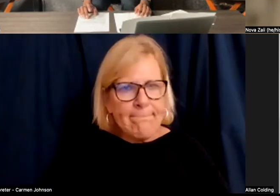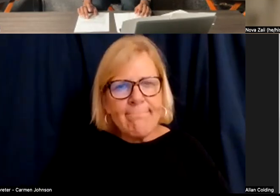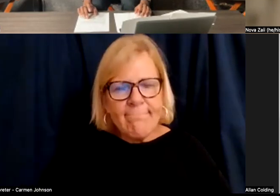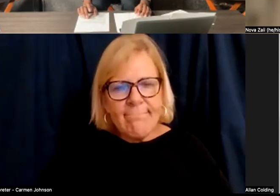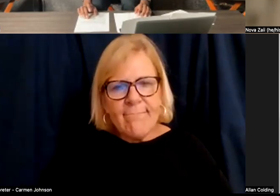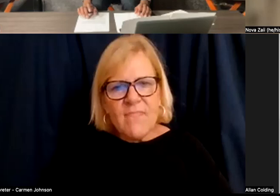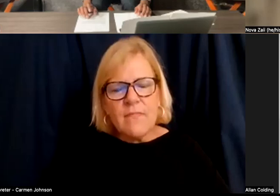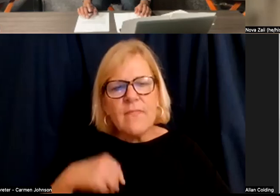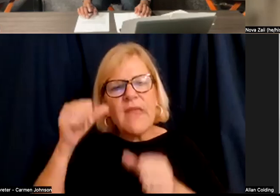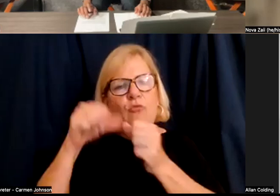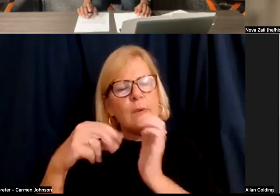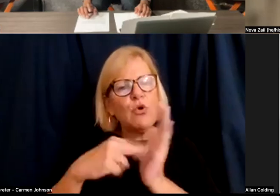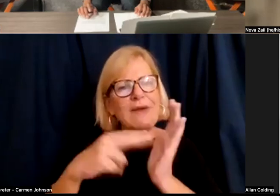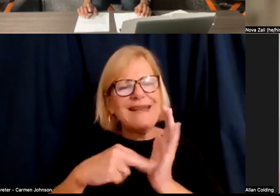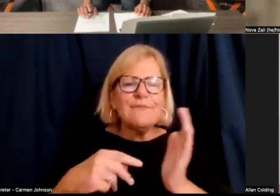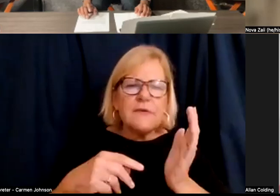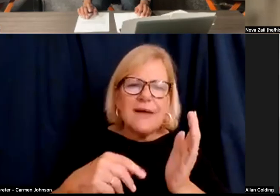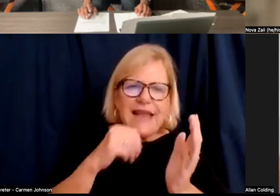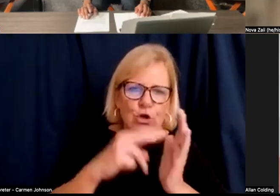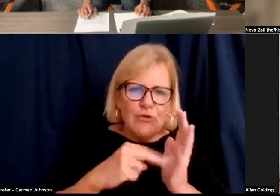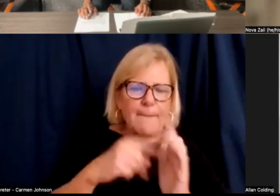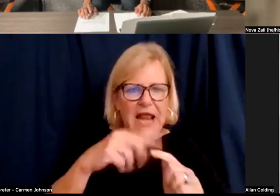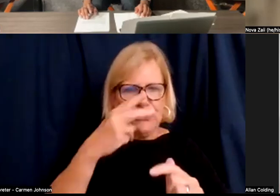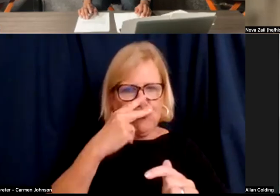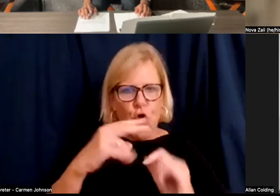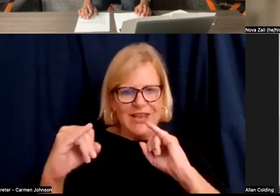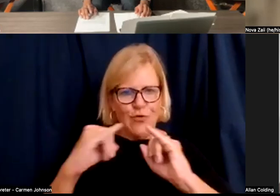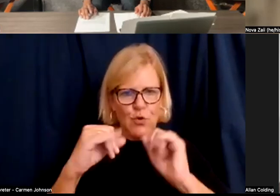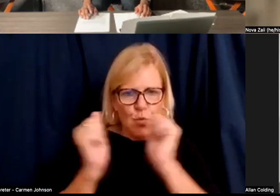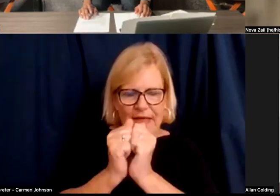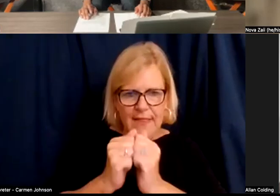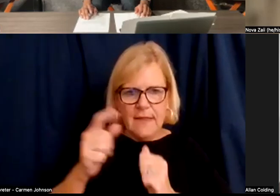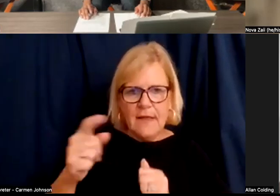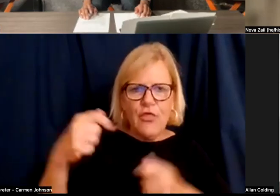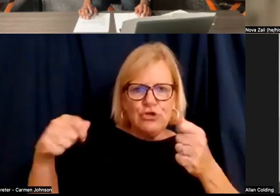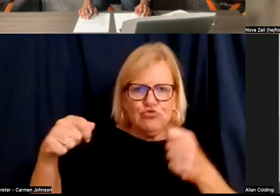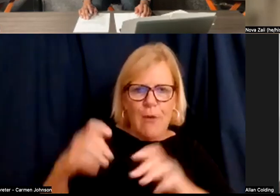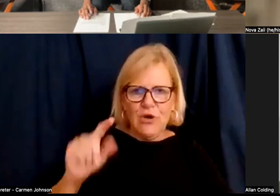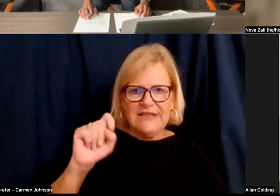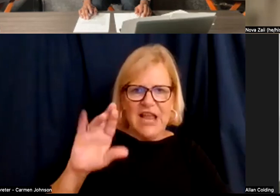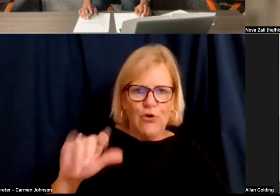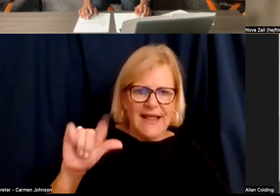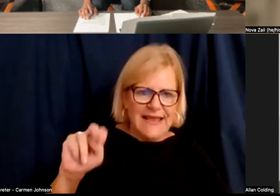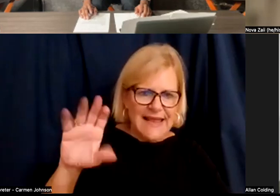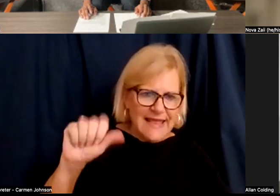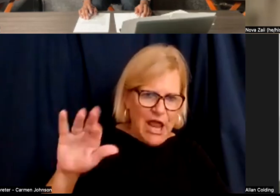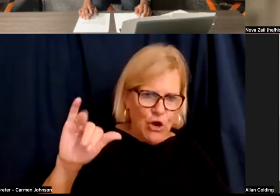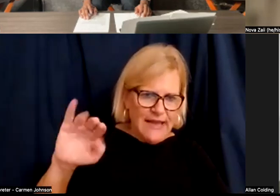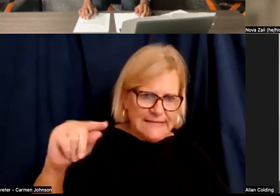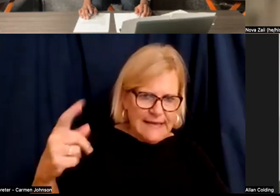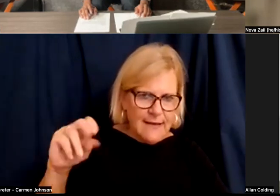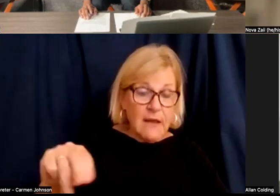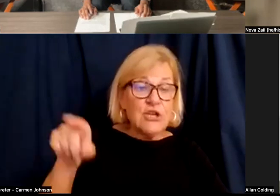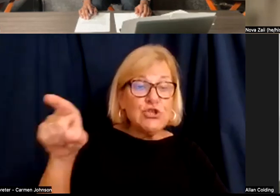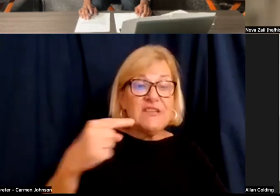I remember but seeing an interview with this drummer, Terry Lynn Carrington, and she was